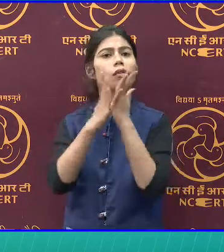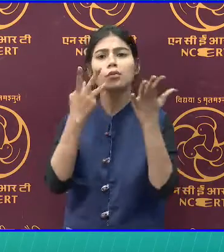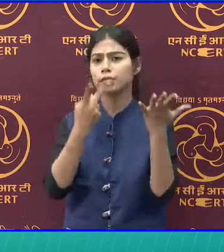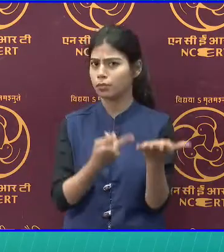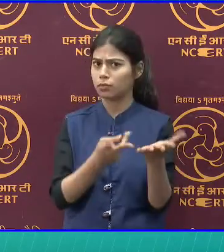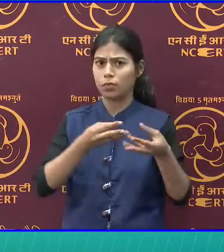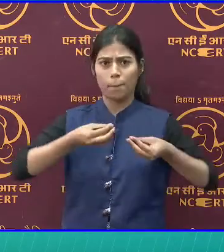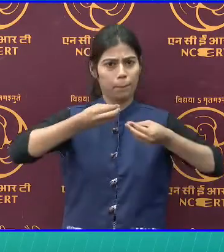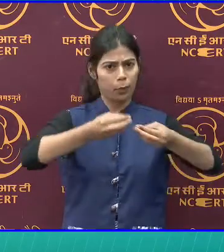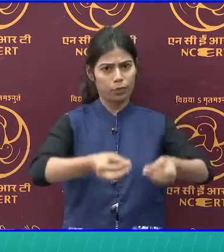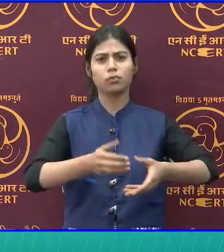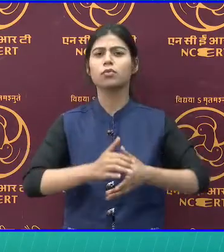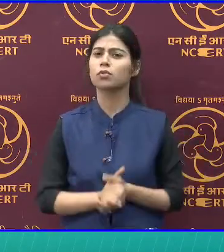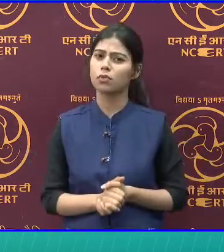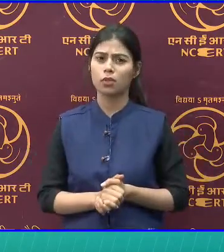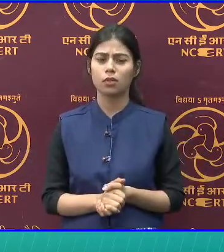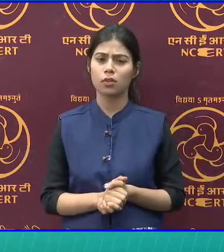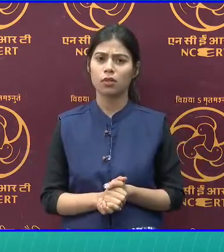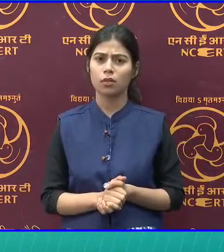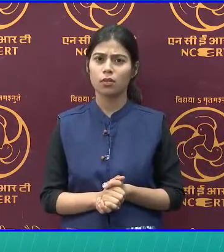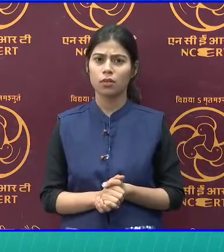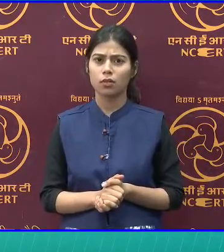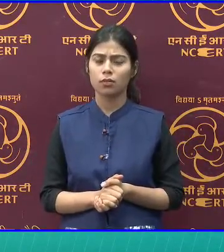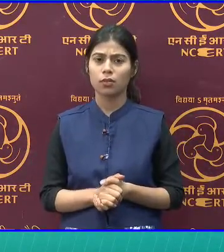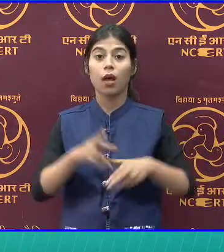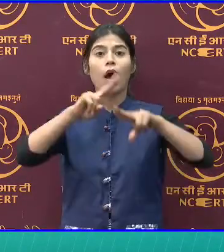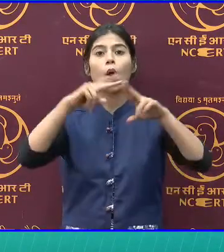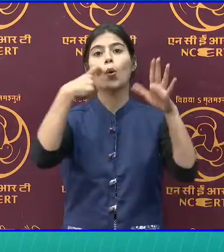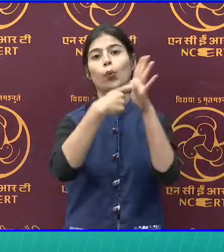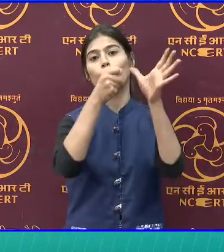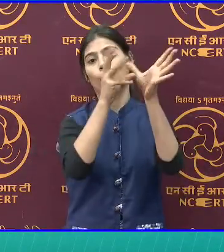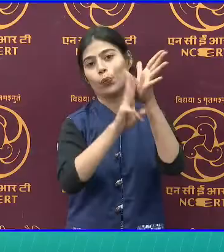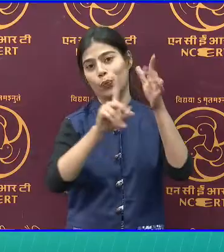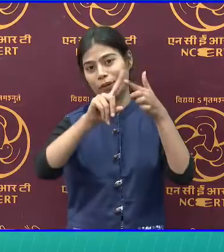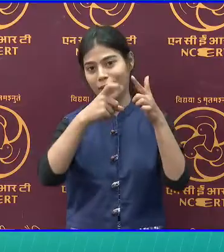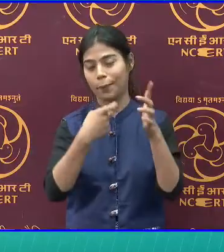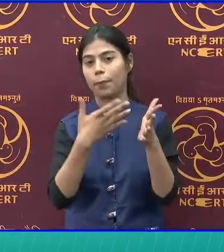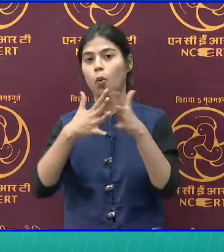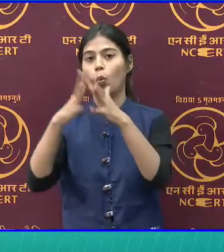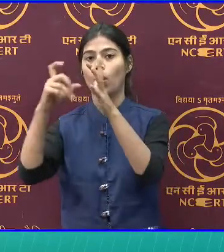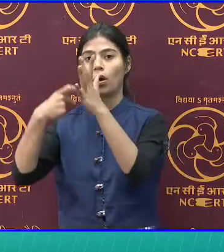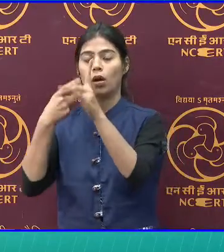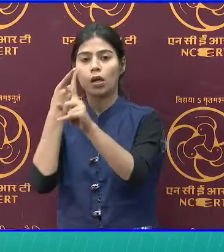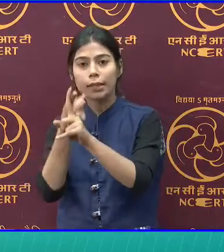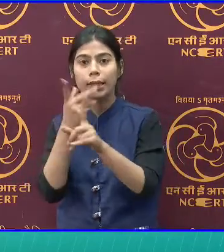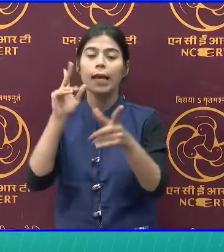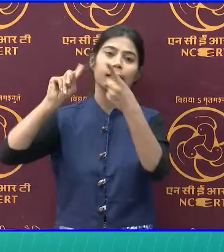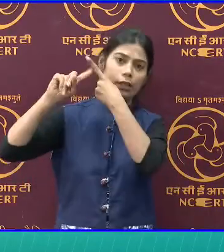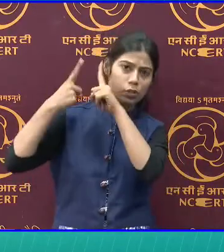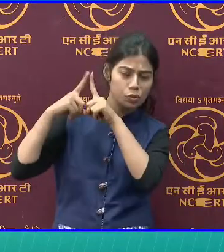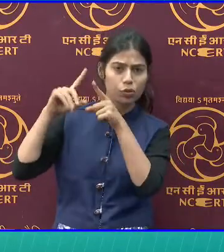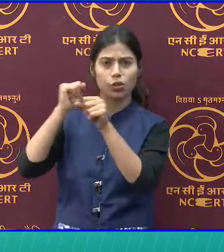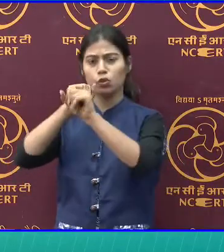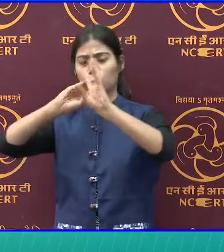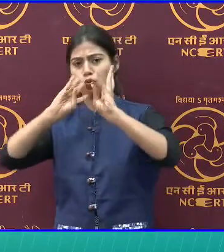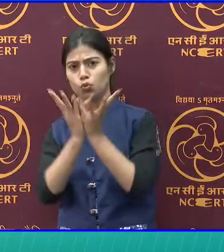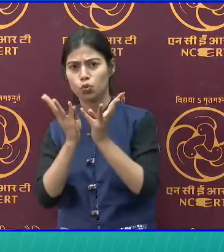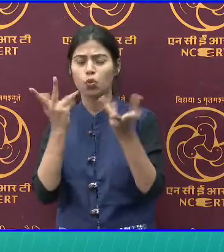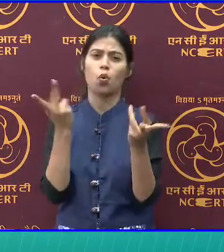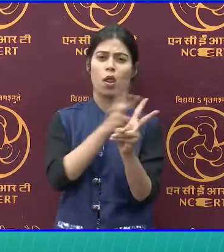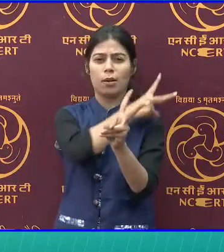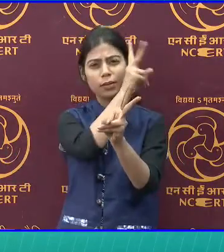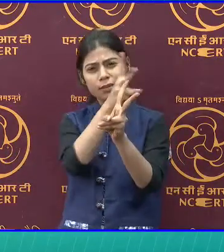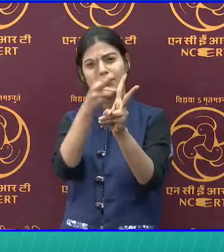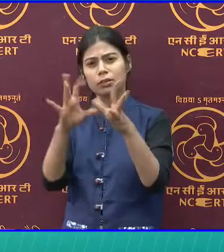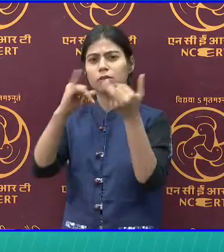to provide a interdisciplinary framework where history, geography, economics, political science, sociology, anthropology, they